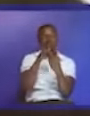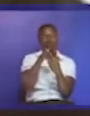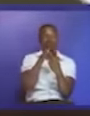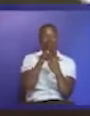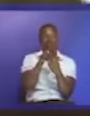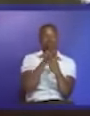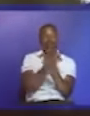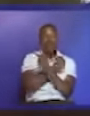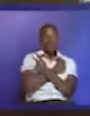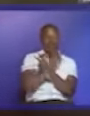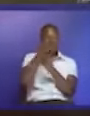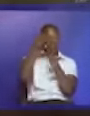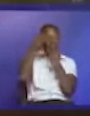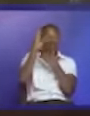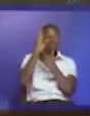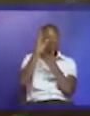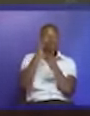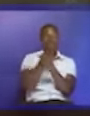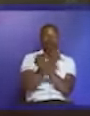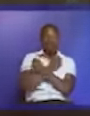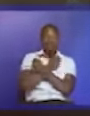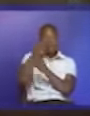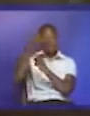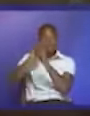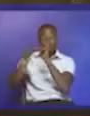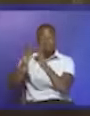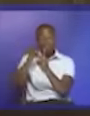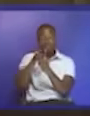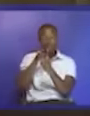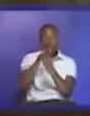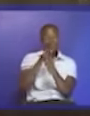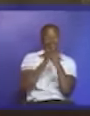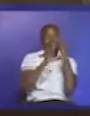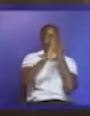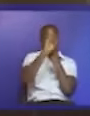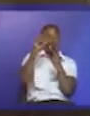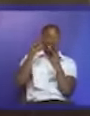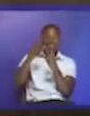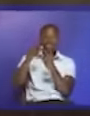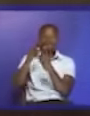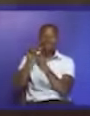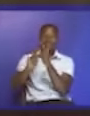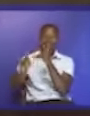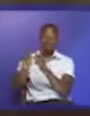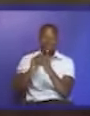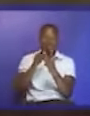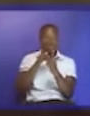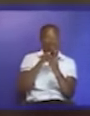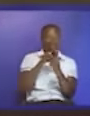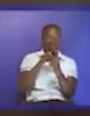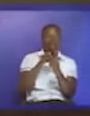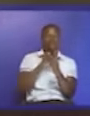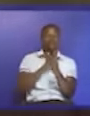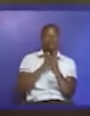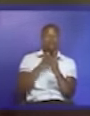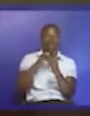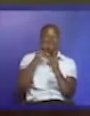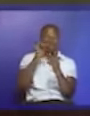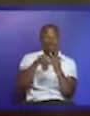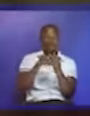for God and your love for people. This is the first foundation of a